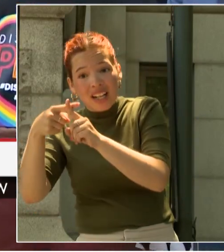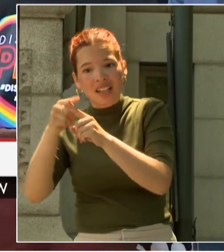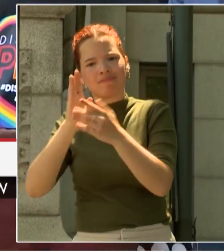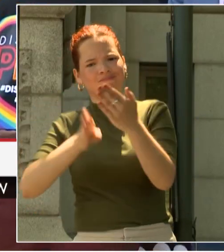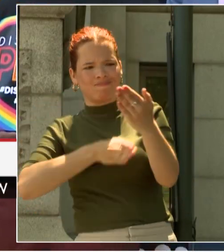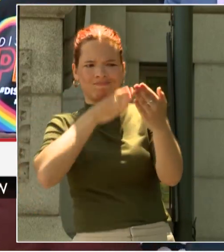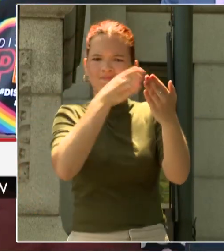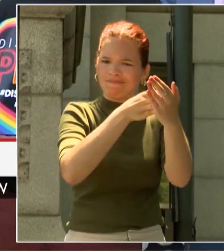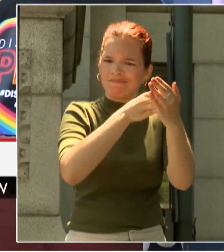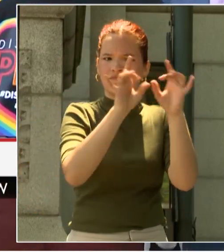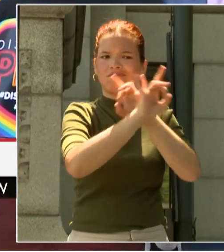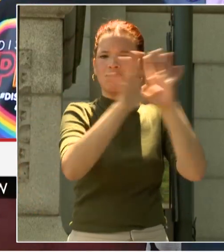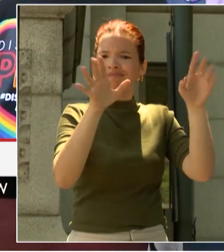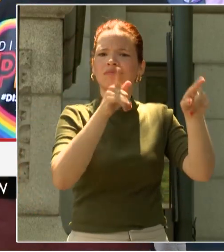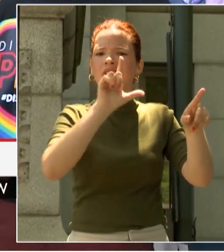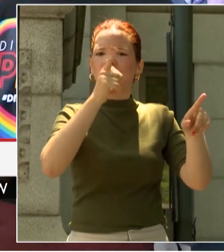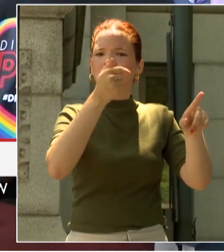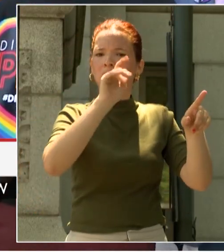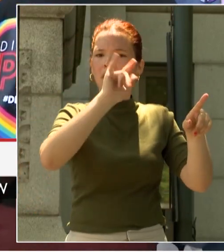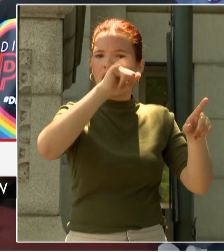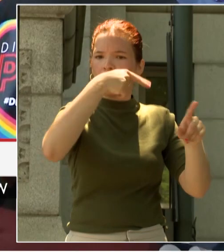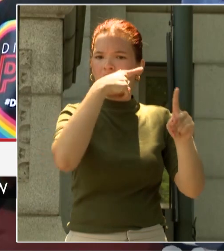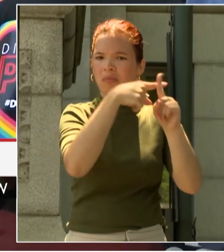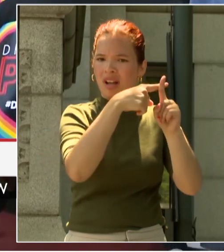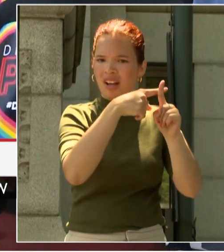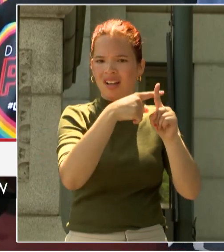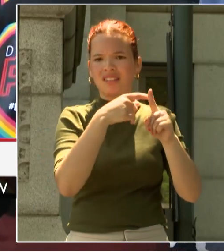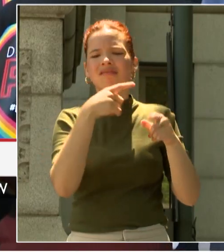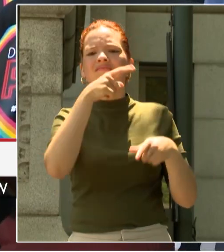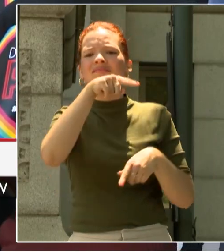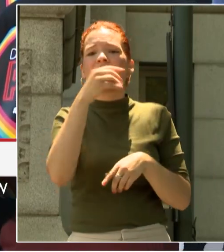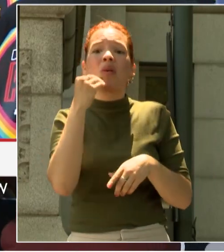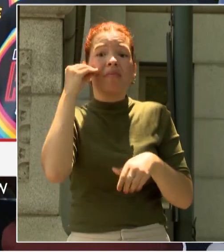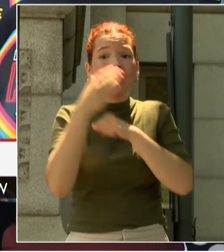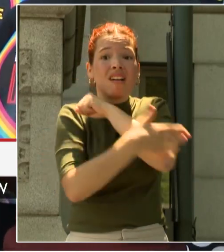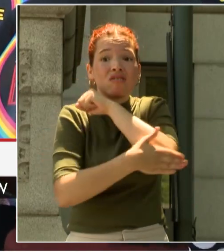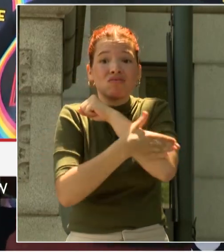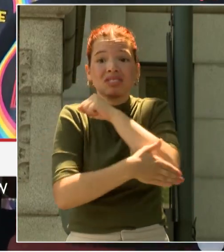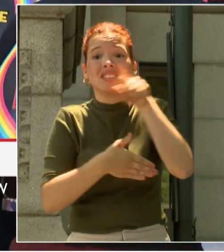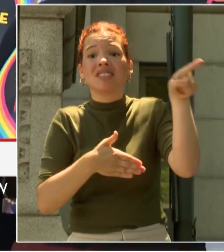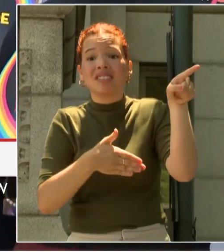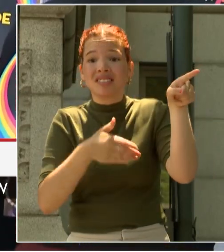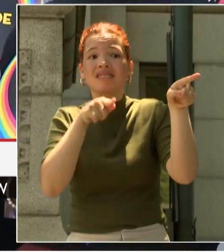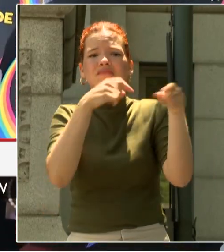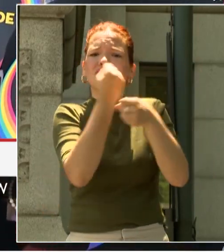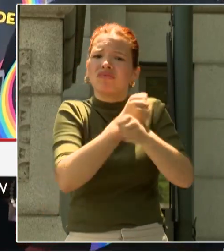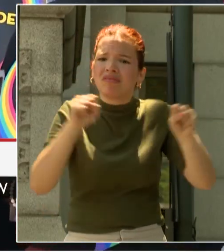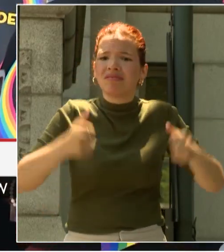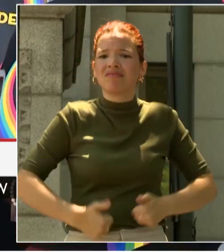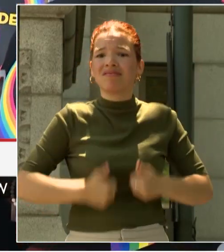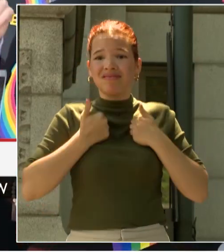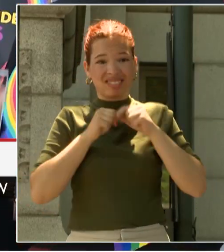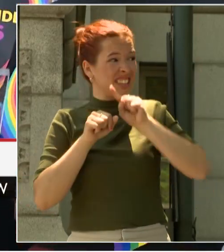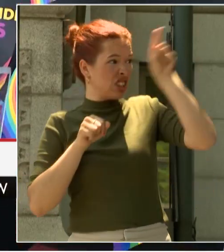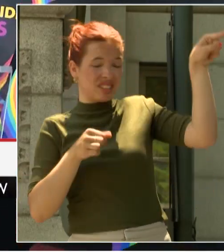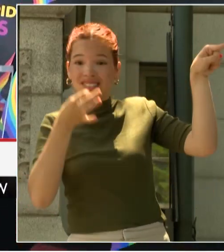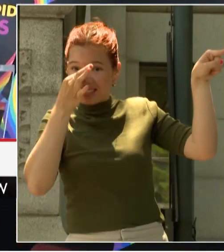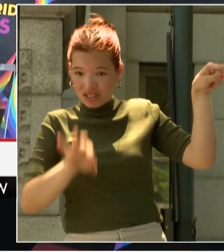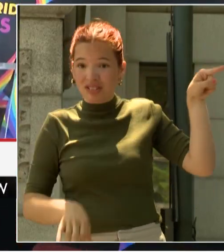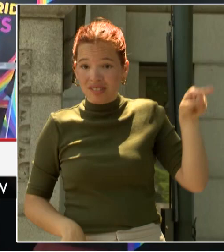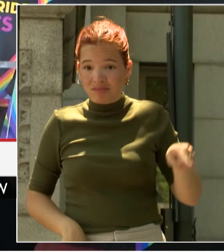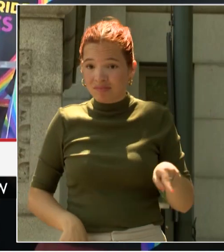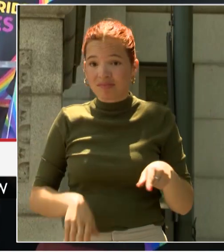laws back in their home, and to the leaders of the free world down the street and right across the street that